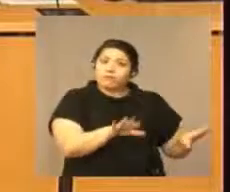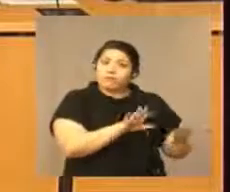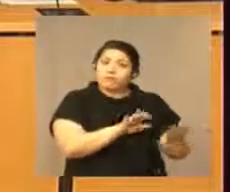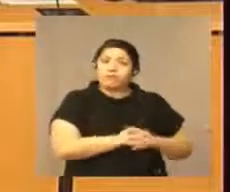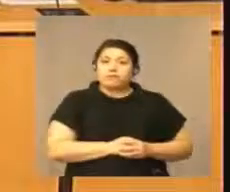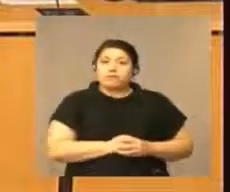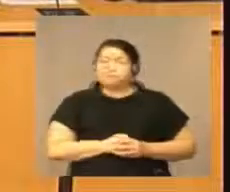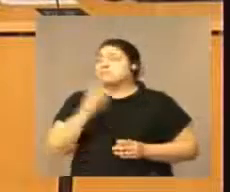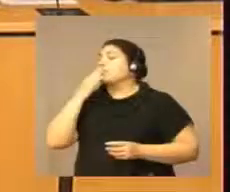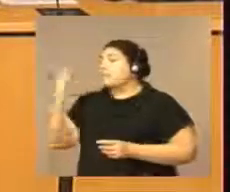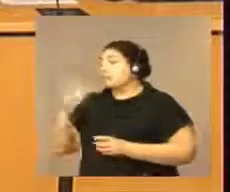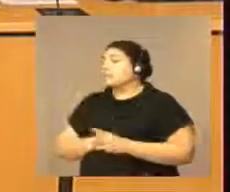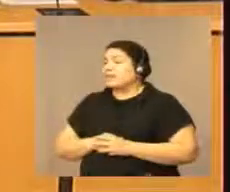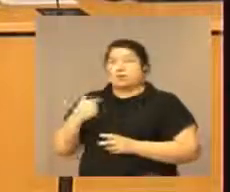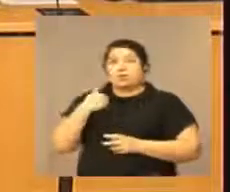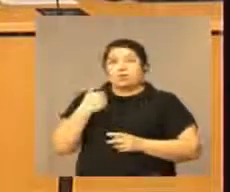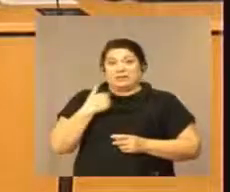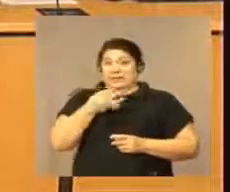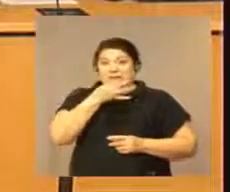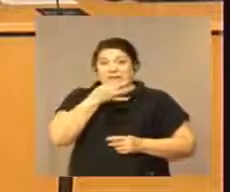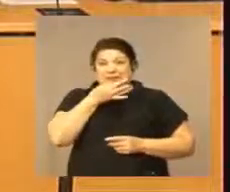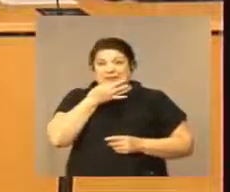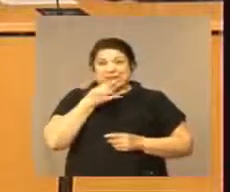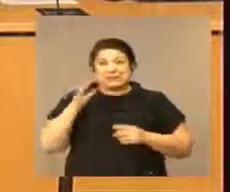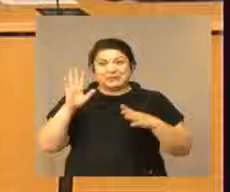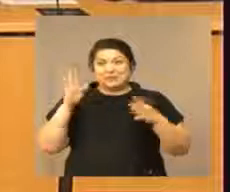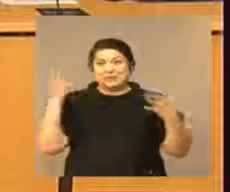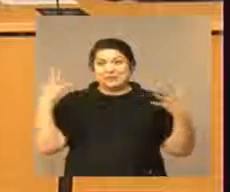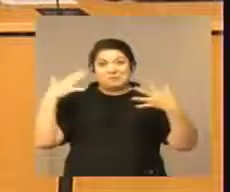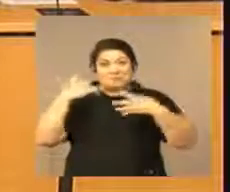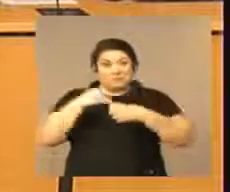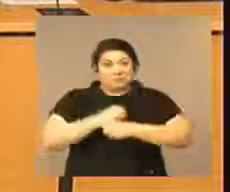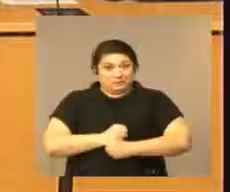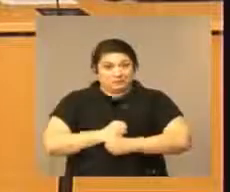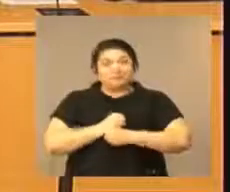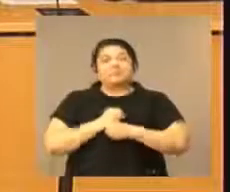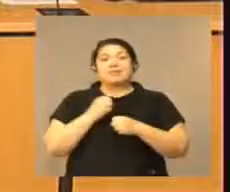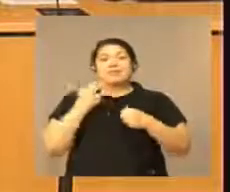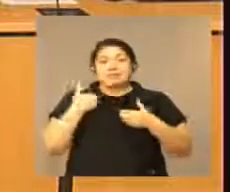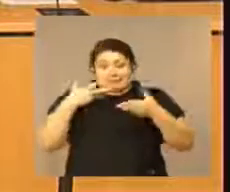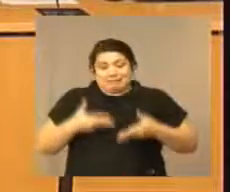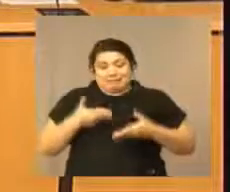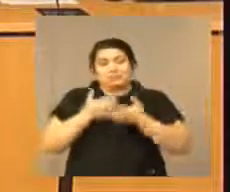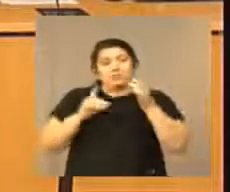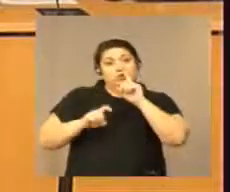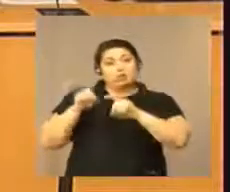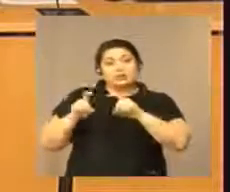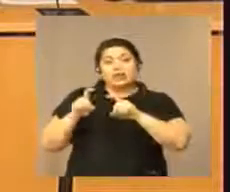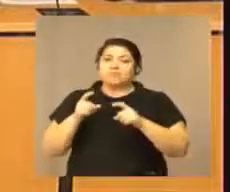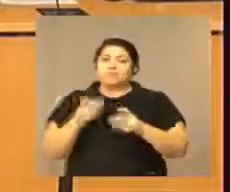And we are really close to going black, so I've got a couple more questions in there for